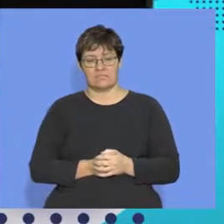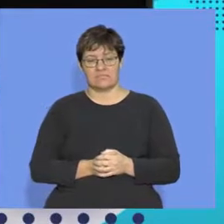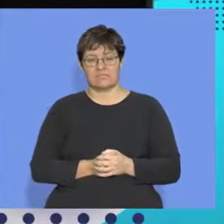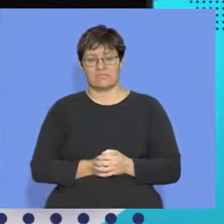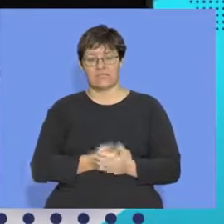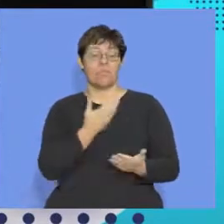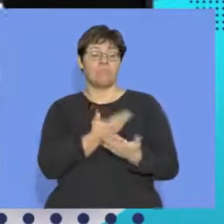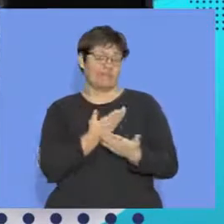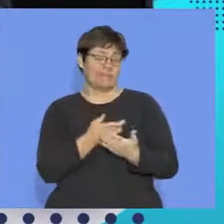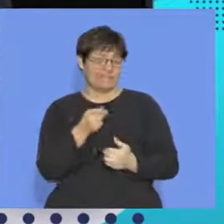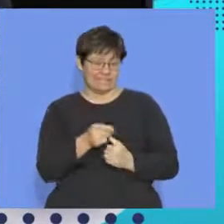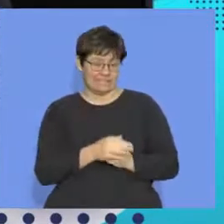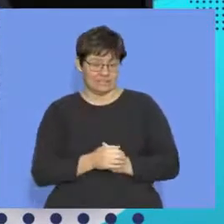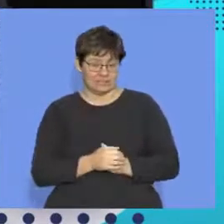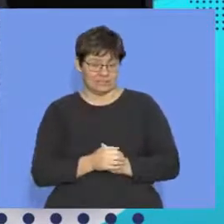Remember the probability, it's what?